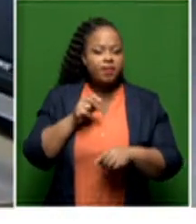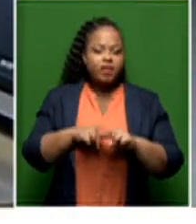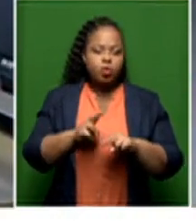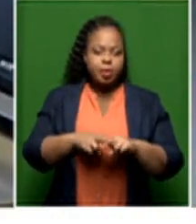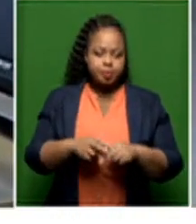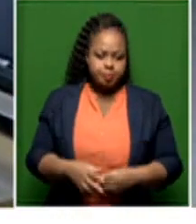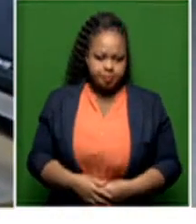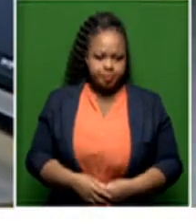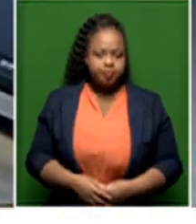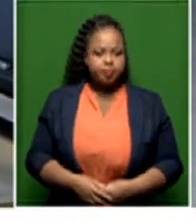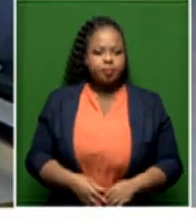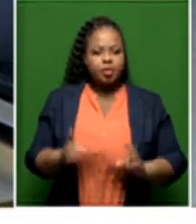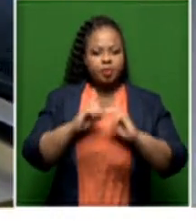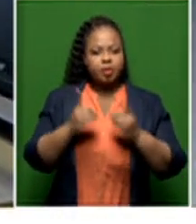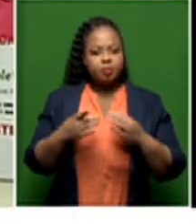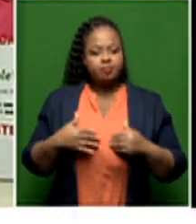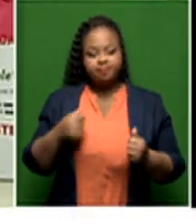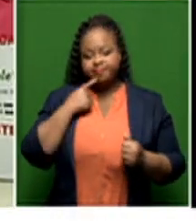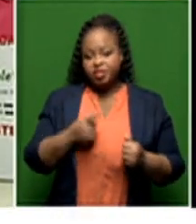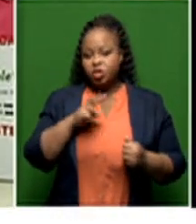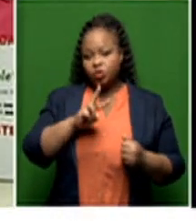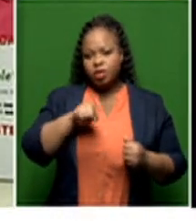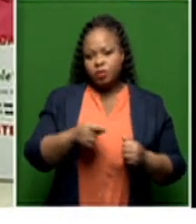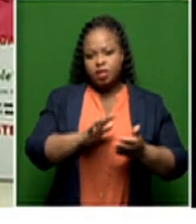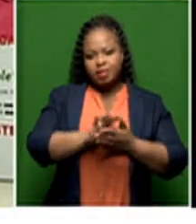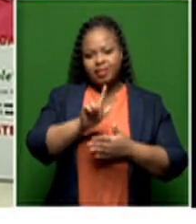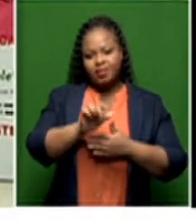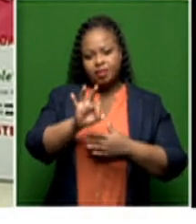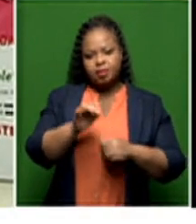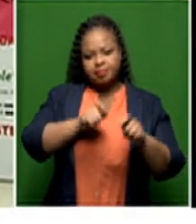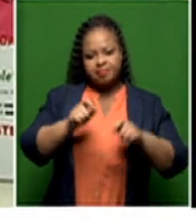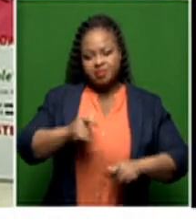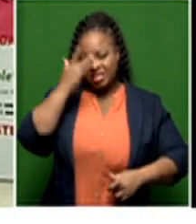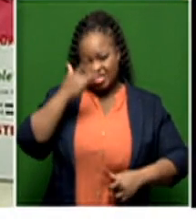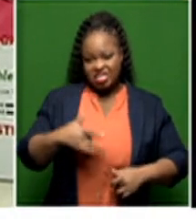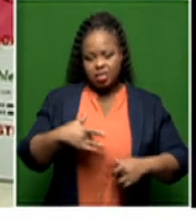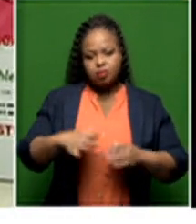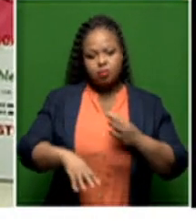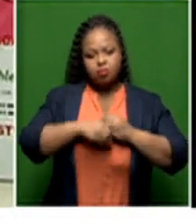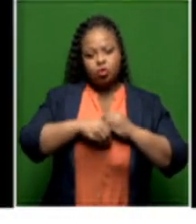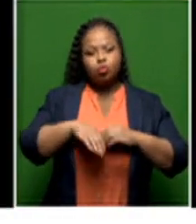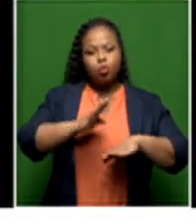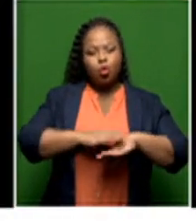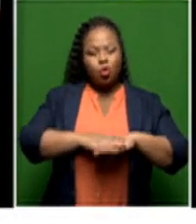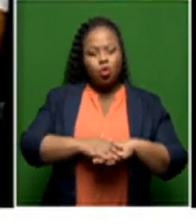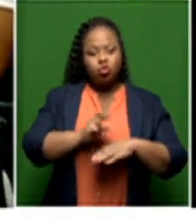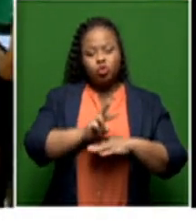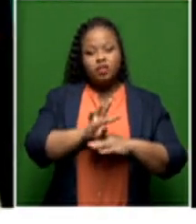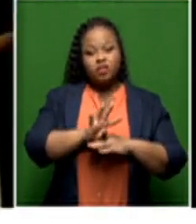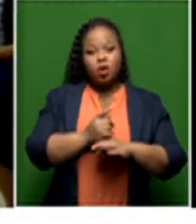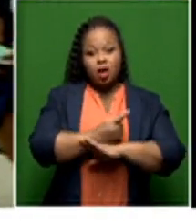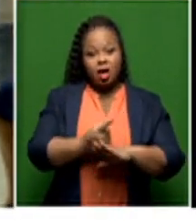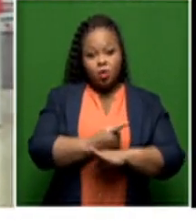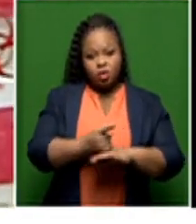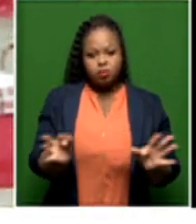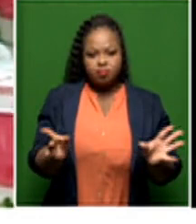since mid-February. The health department says that 2,073 new infections were recorded in the past 24 hours, and that